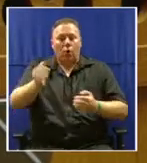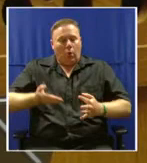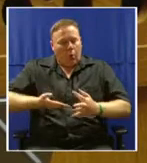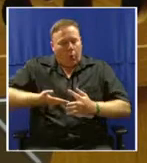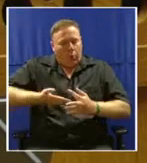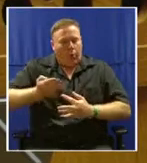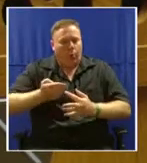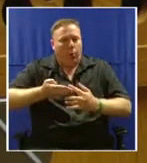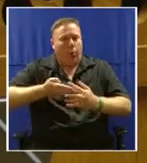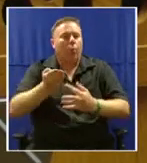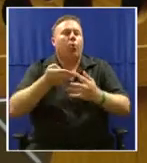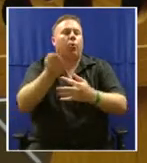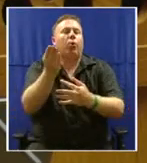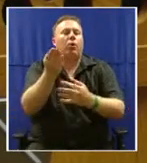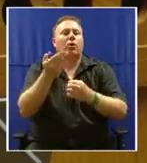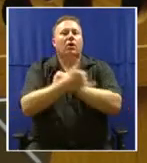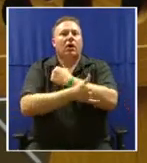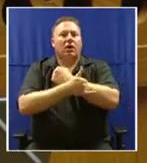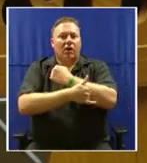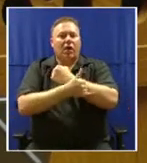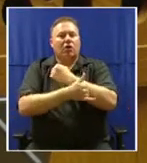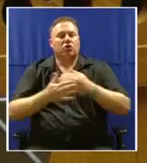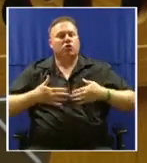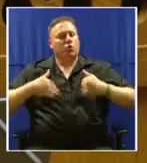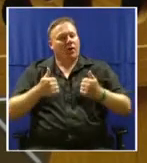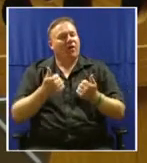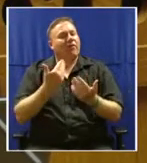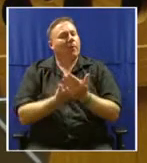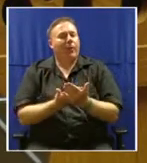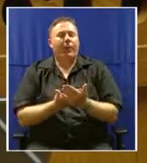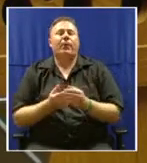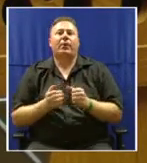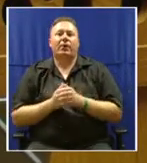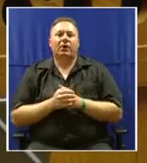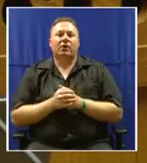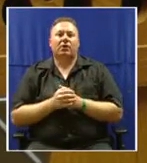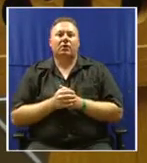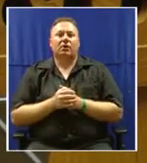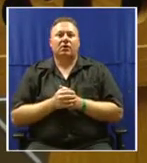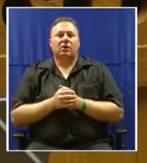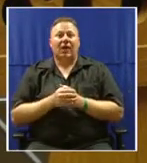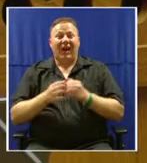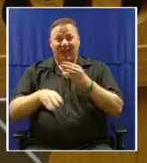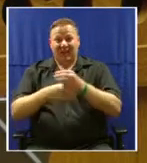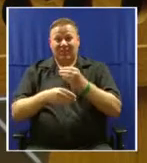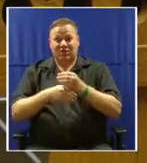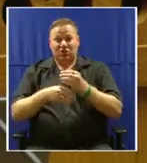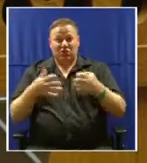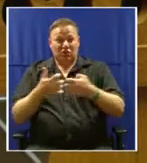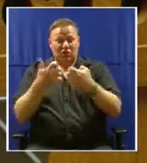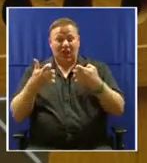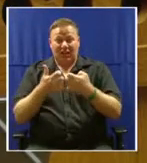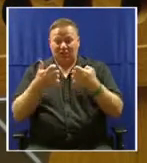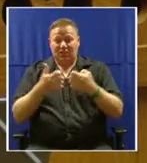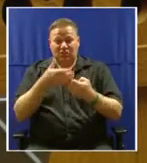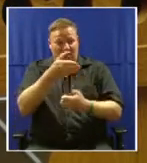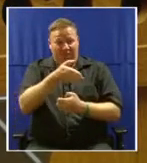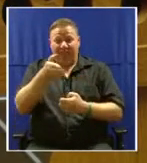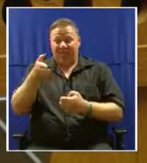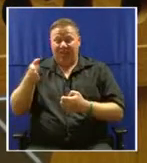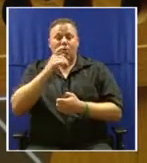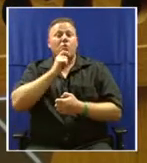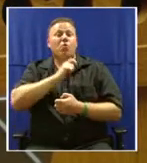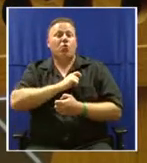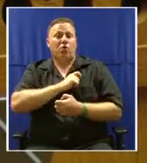help this country recover. In addition to the many challenges that beset our people, we have